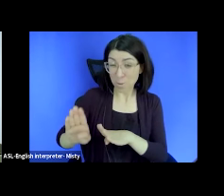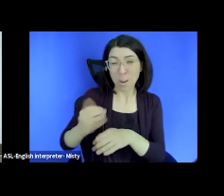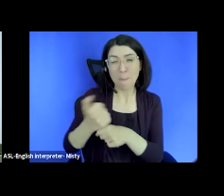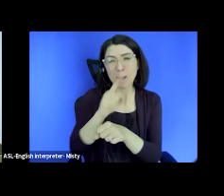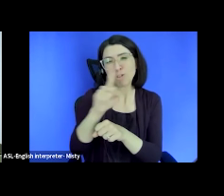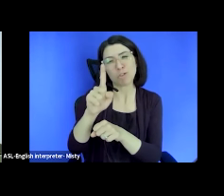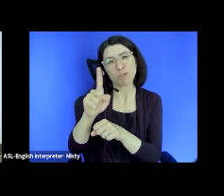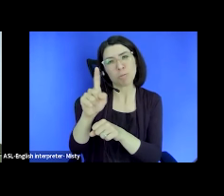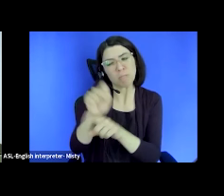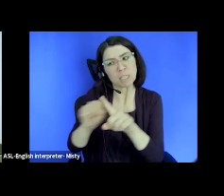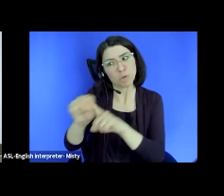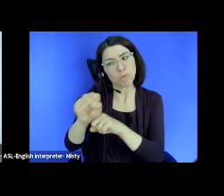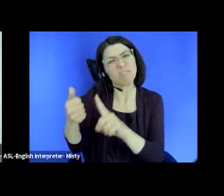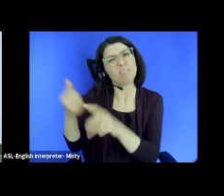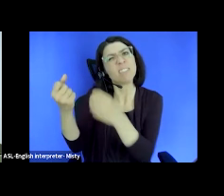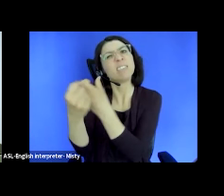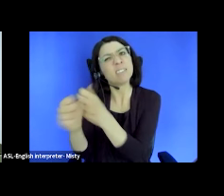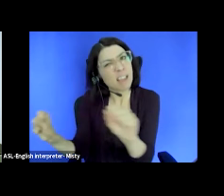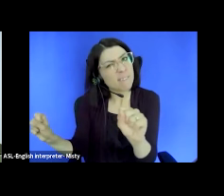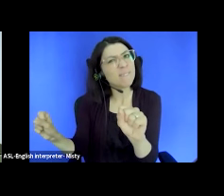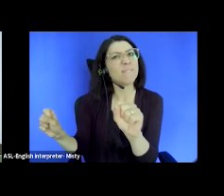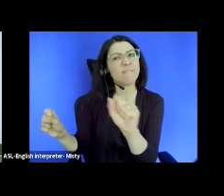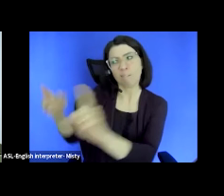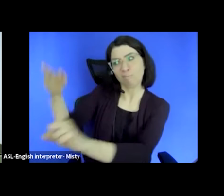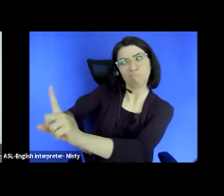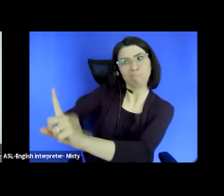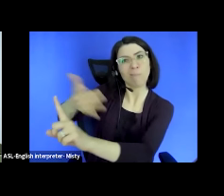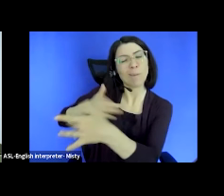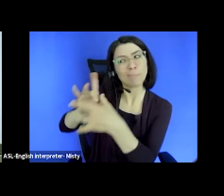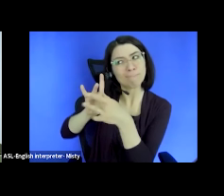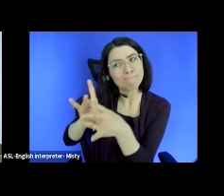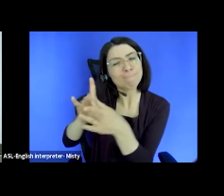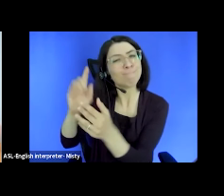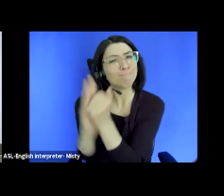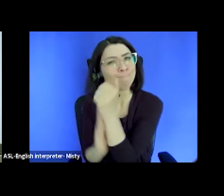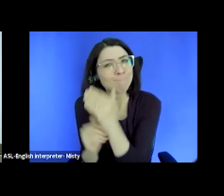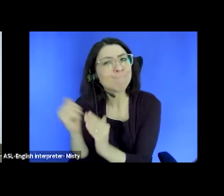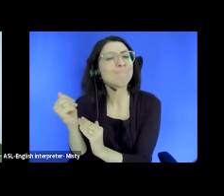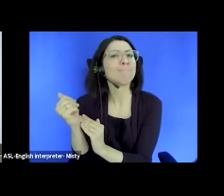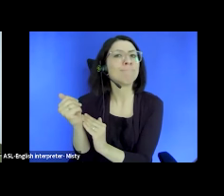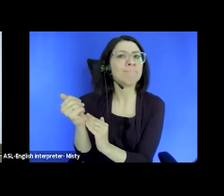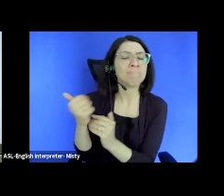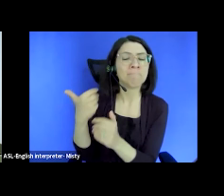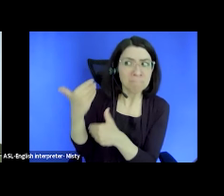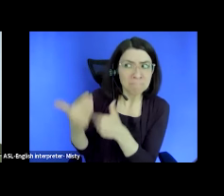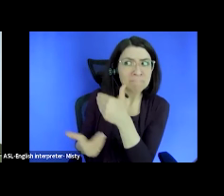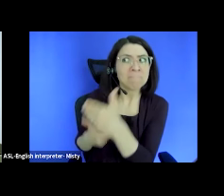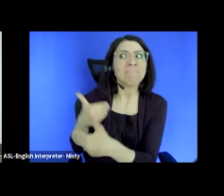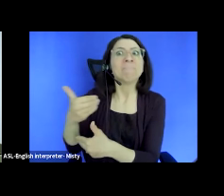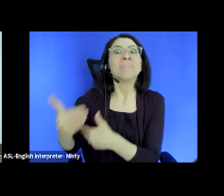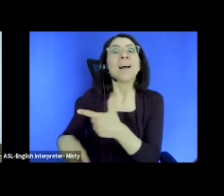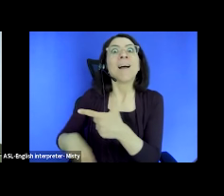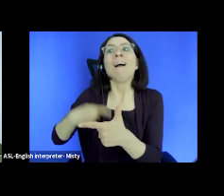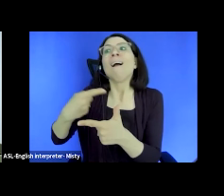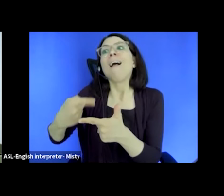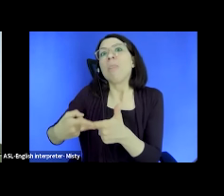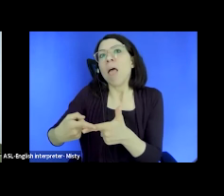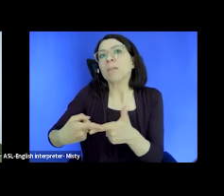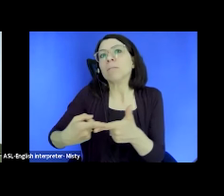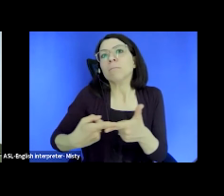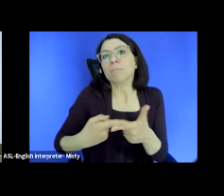comfortable testing things out with a friend, and then bringing it to and sort of working your way up to that situation that might cause you the